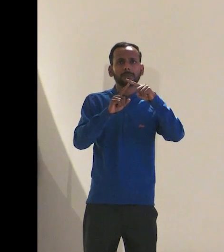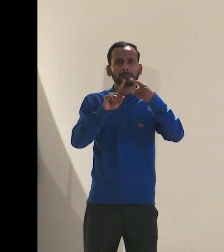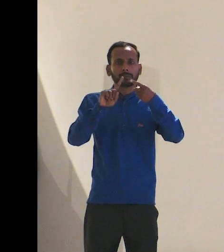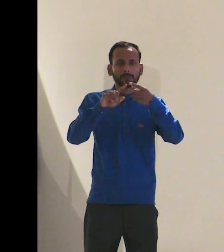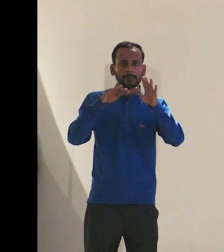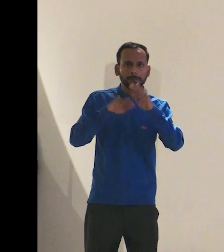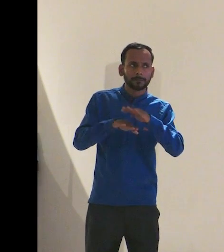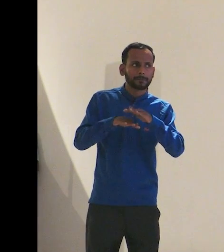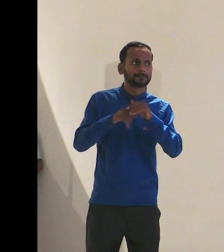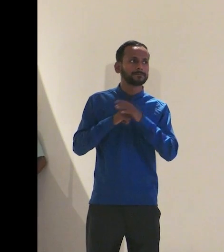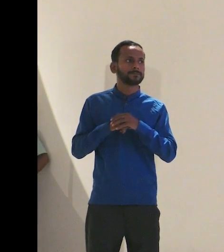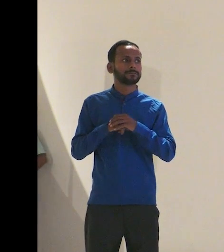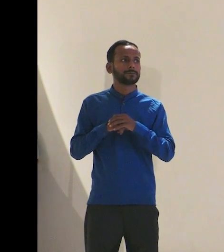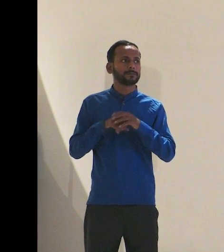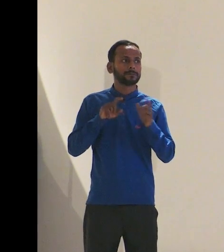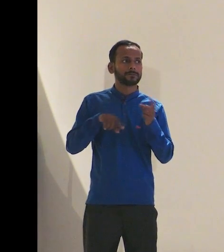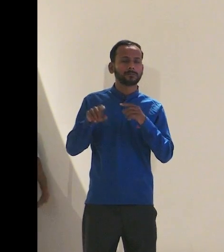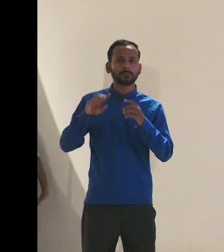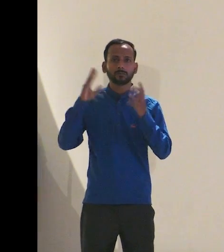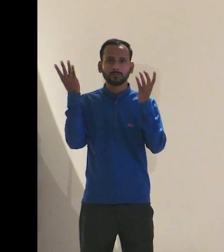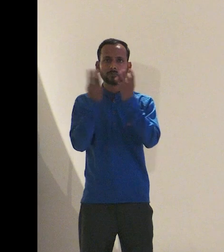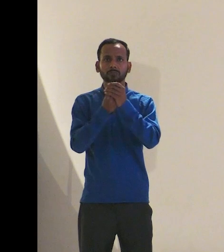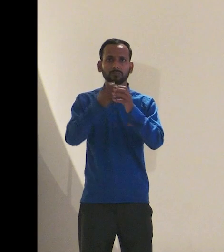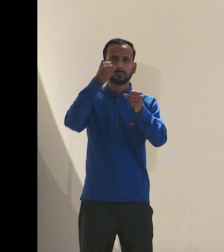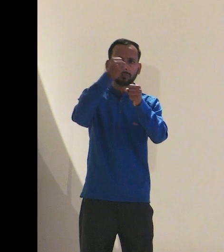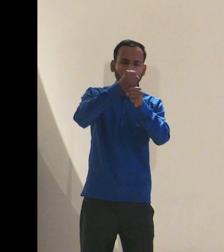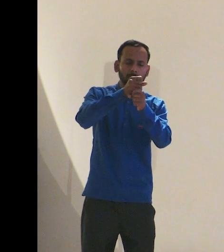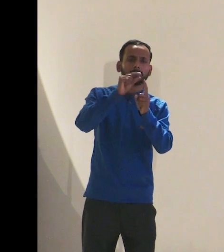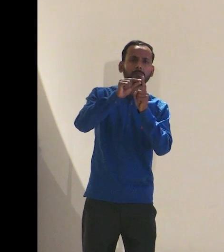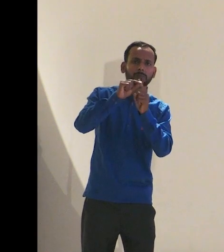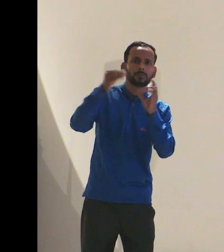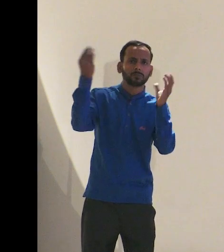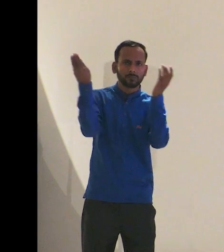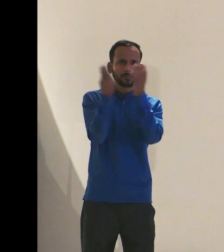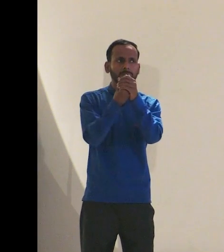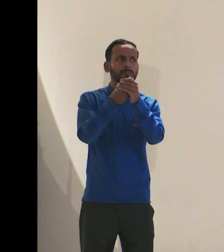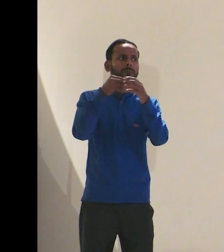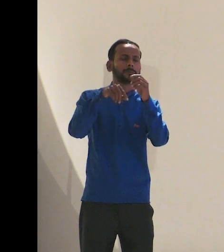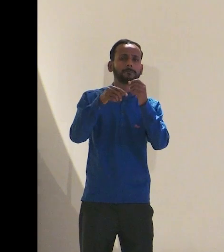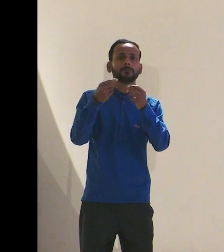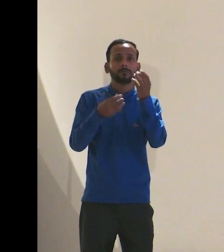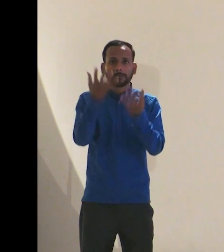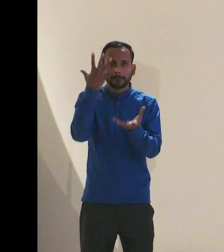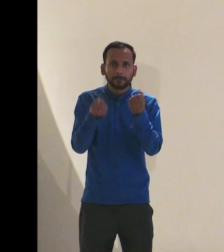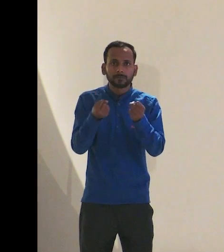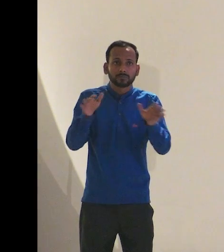buzzword everywhere, including Government of India, which doesn't really necessarily know what it actually